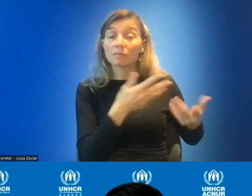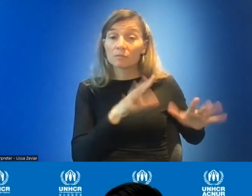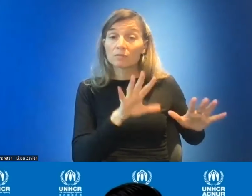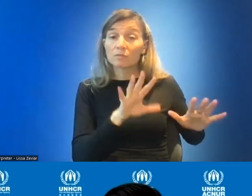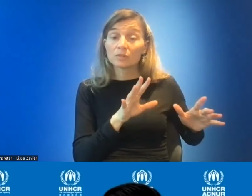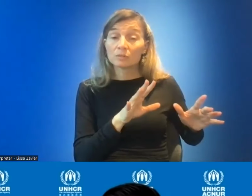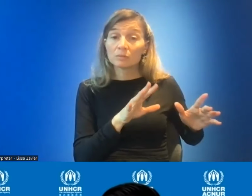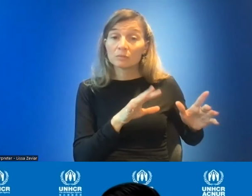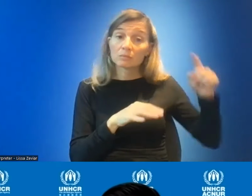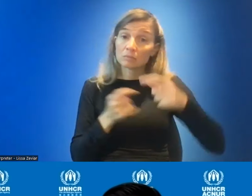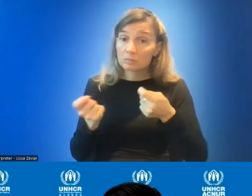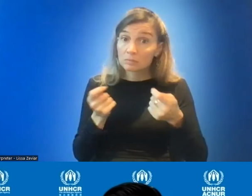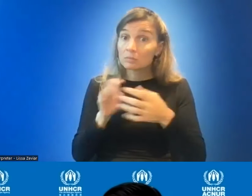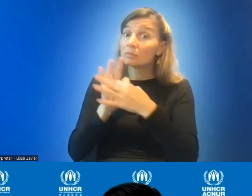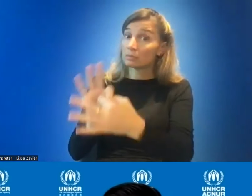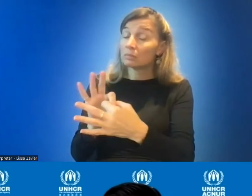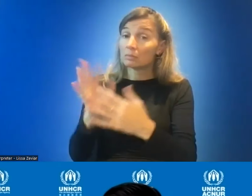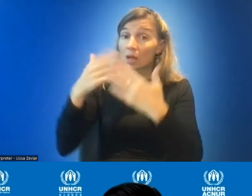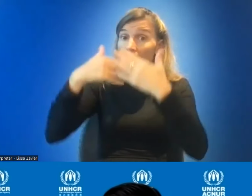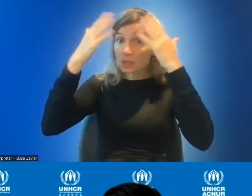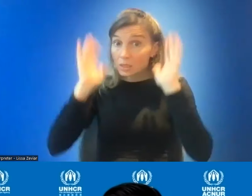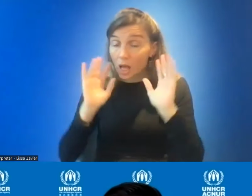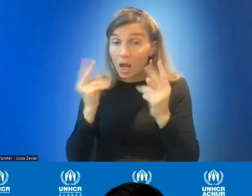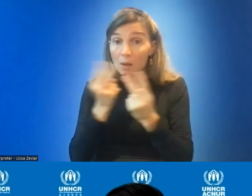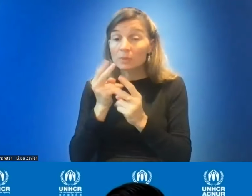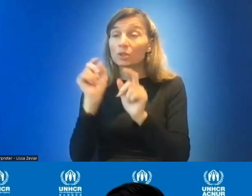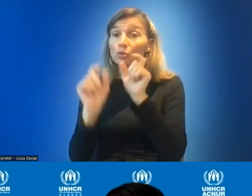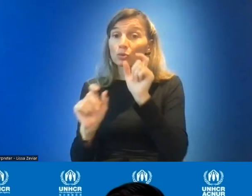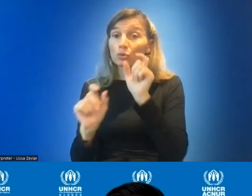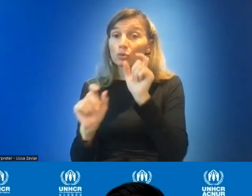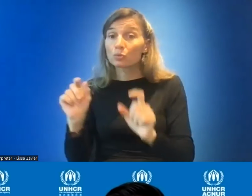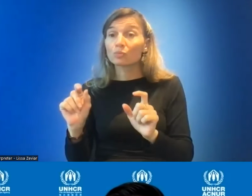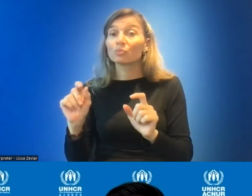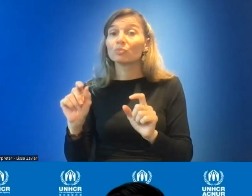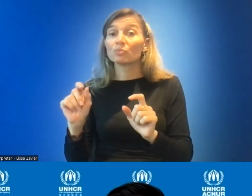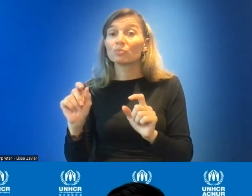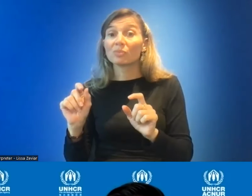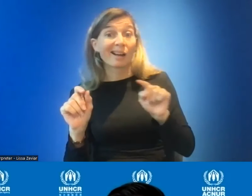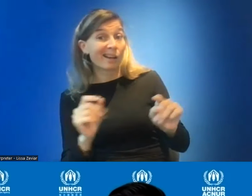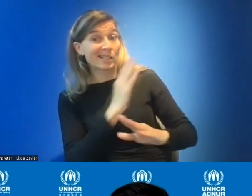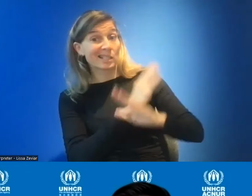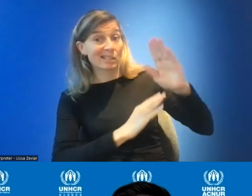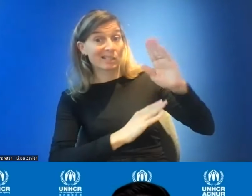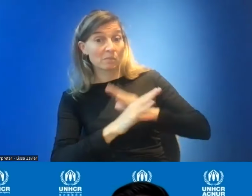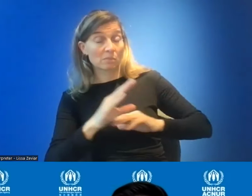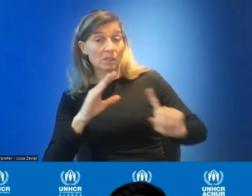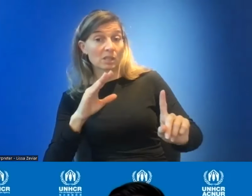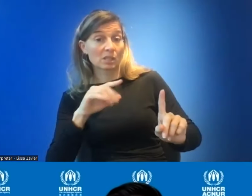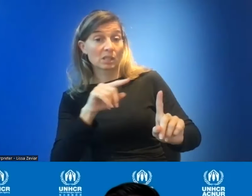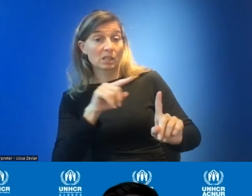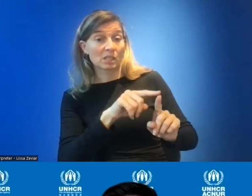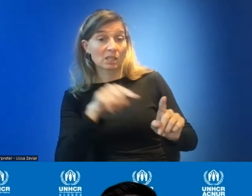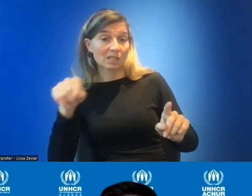asylum seekers who, because of their disability, would have faced an